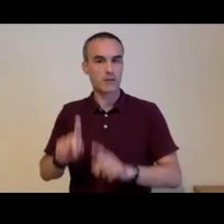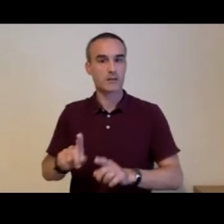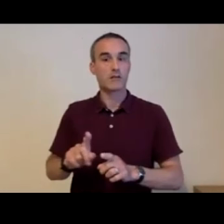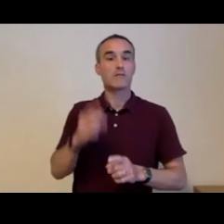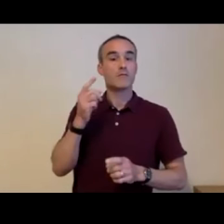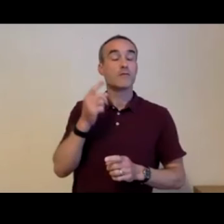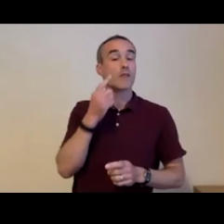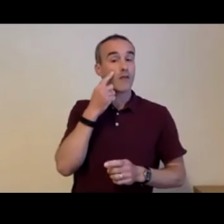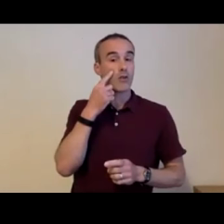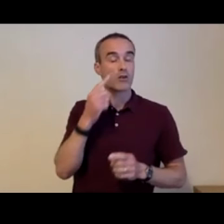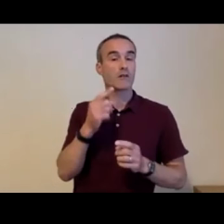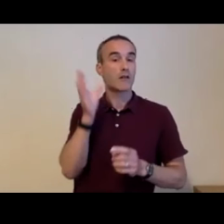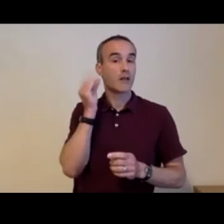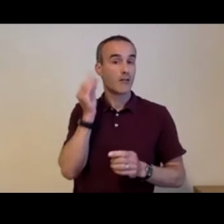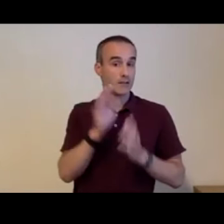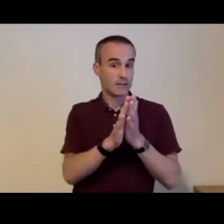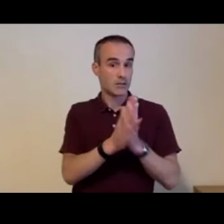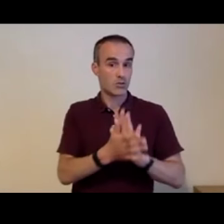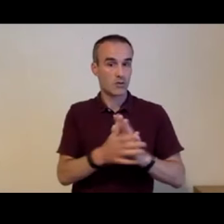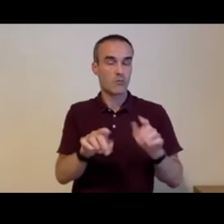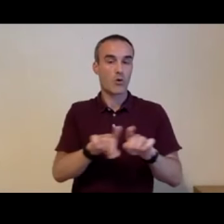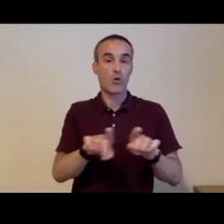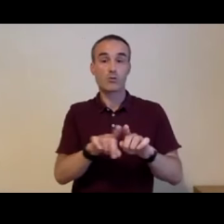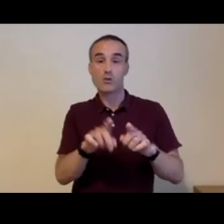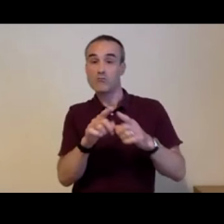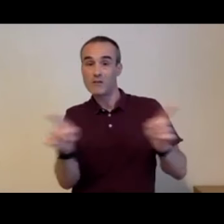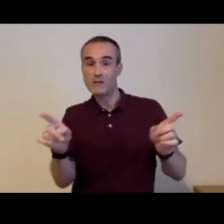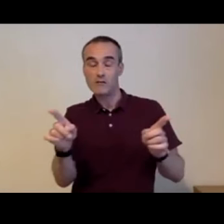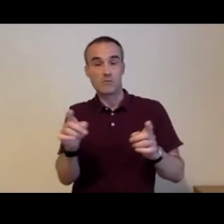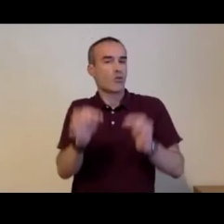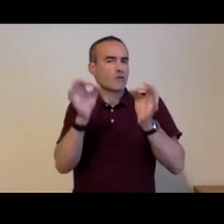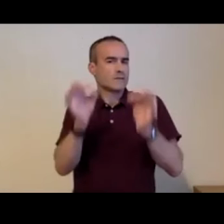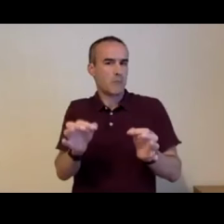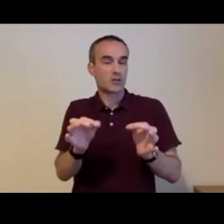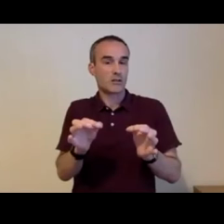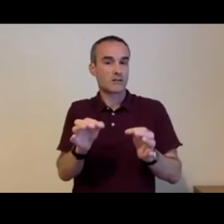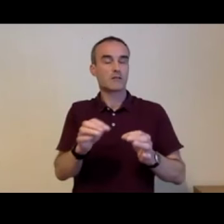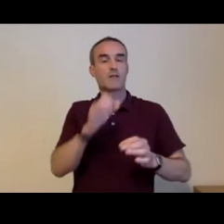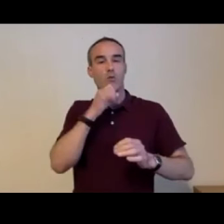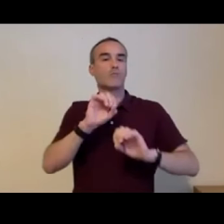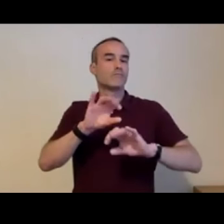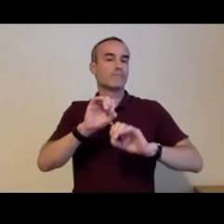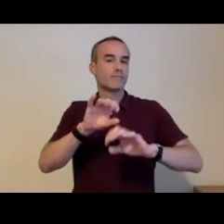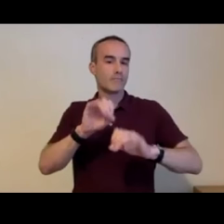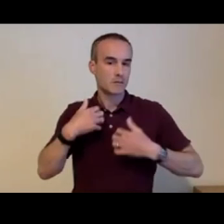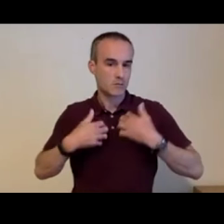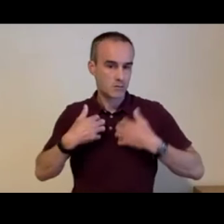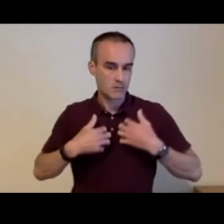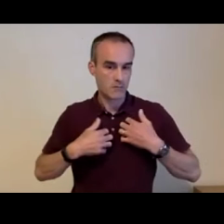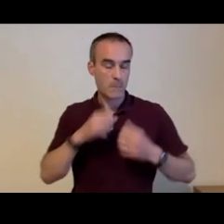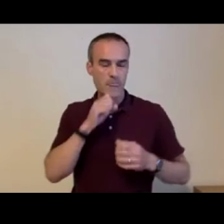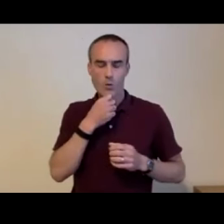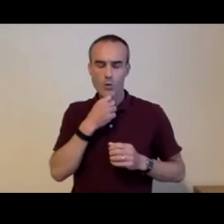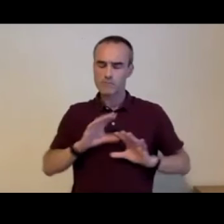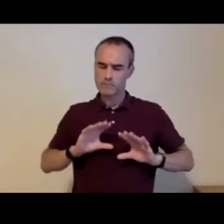and particularly for the non-specialists here to give some insights there, for us to pause and step